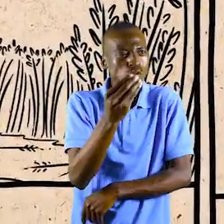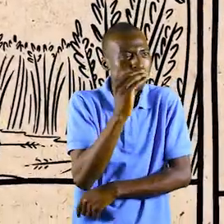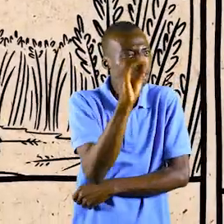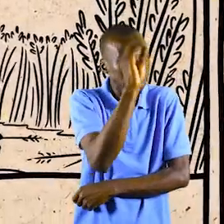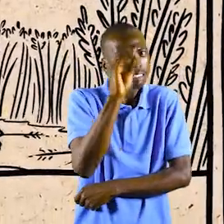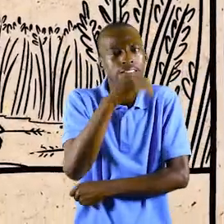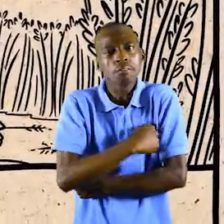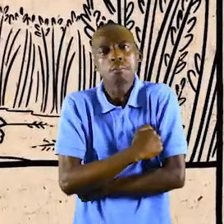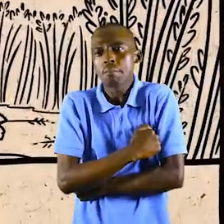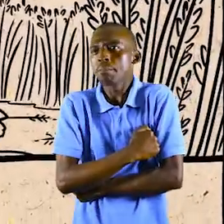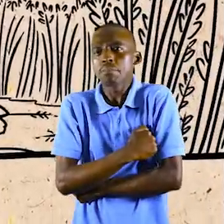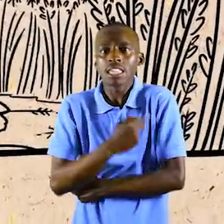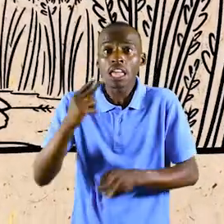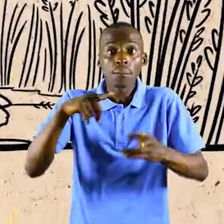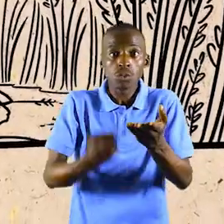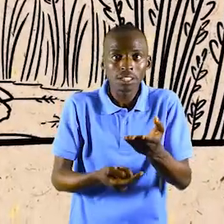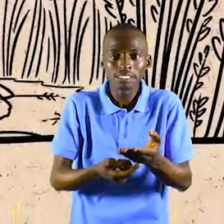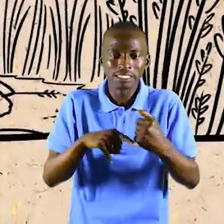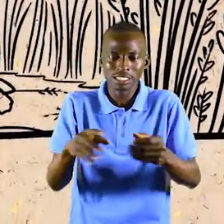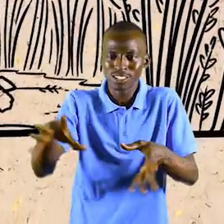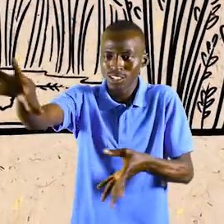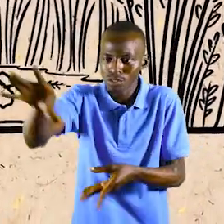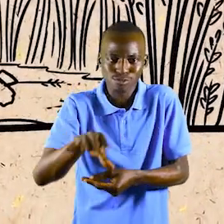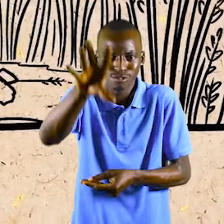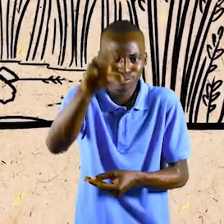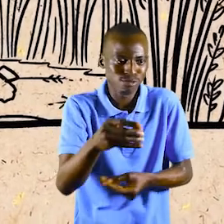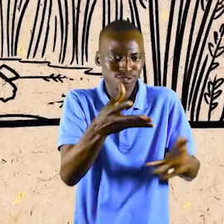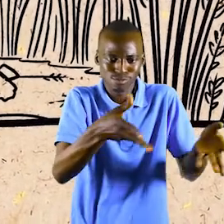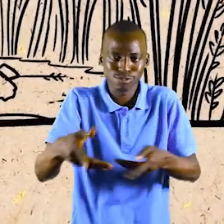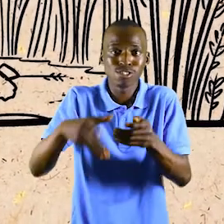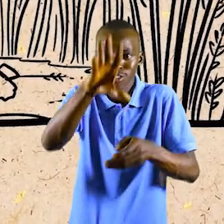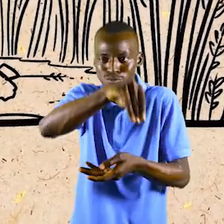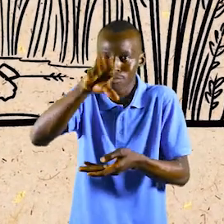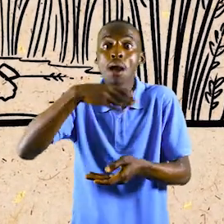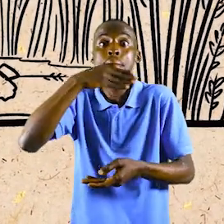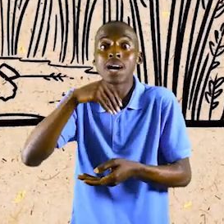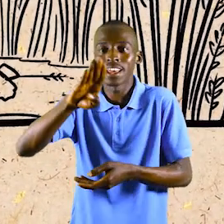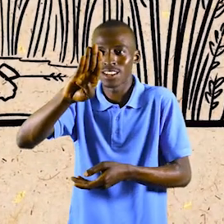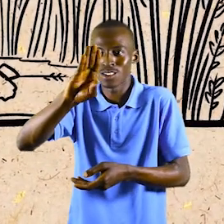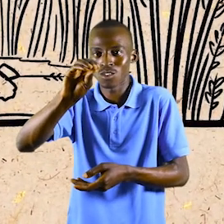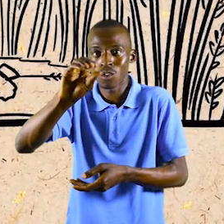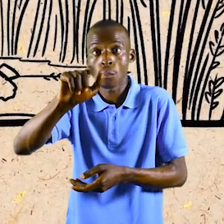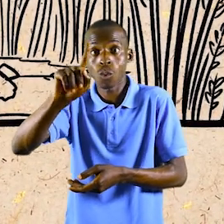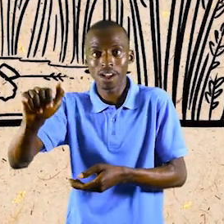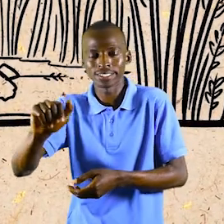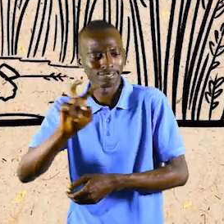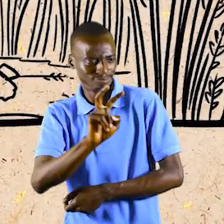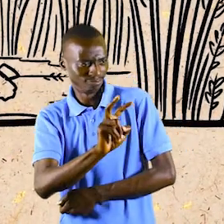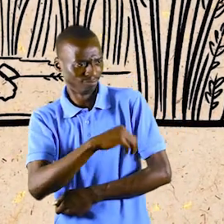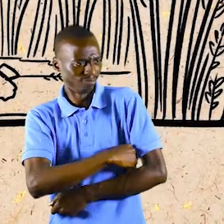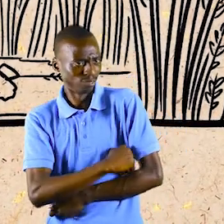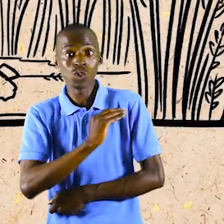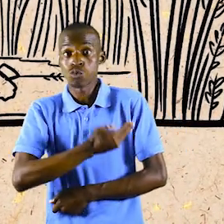it just so happens that she ends up picking grain in the field of a man named Boaz, who just so happens to be Naomi's